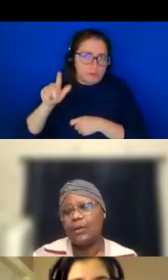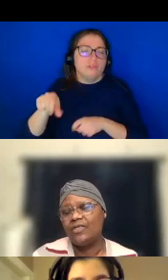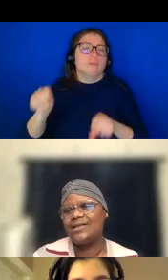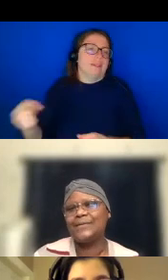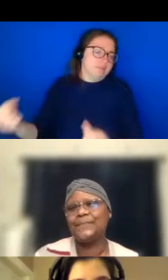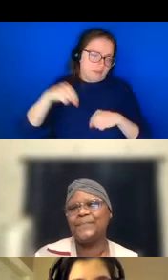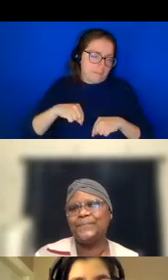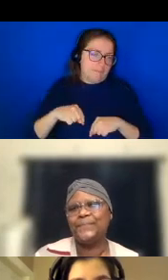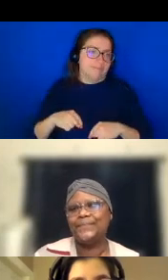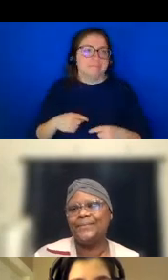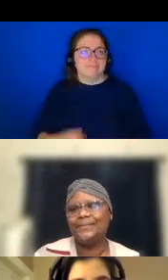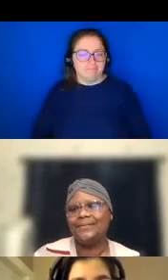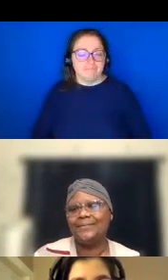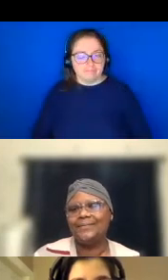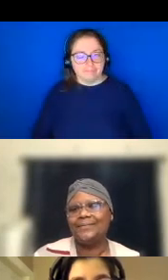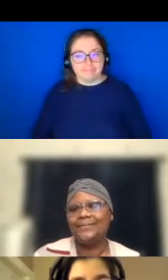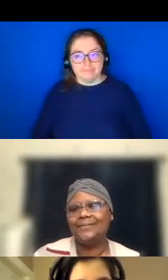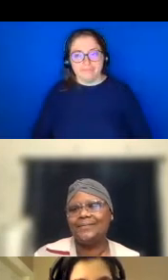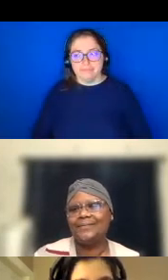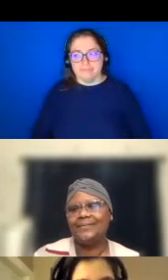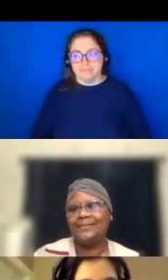some time with us.